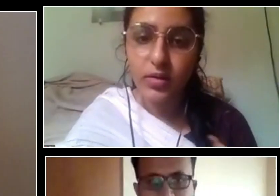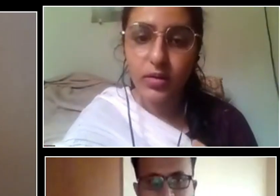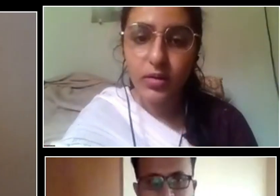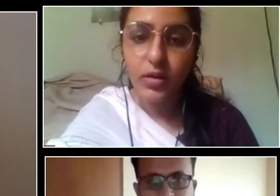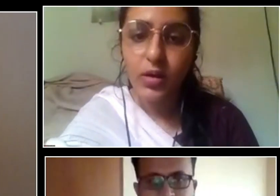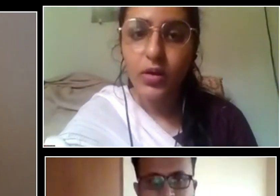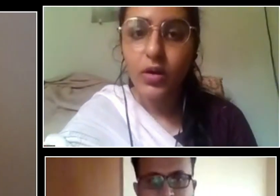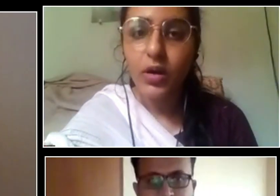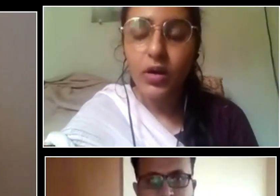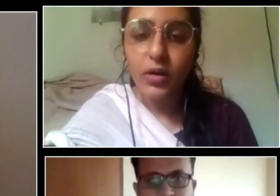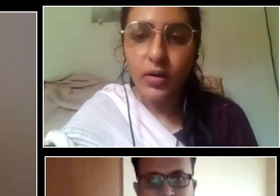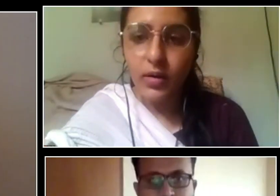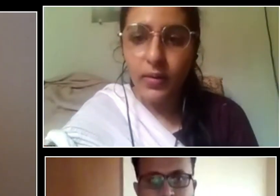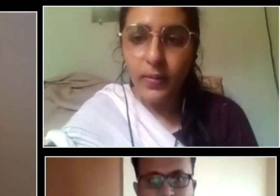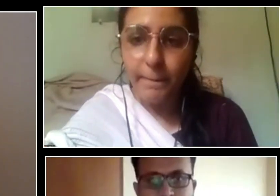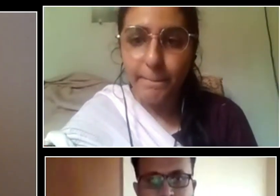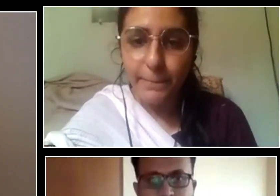get benefits for everyone.